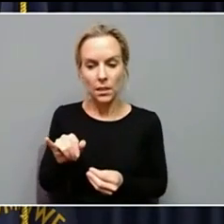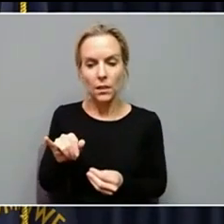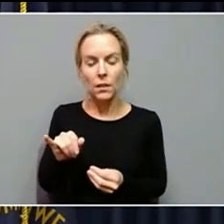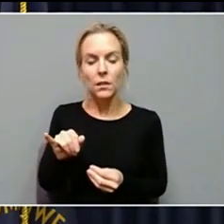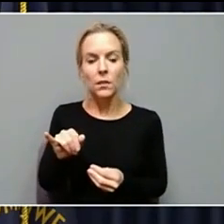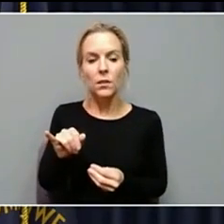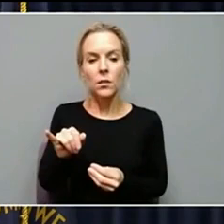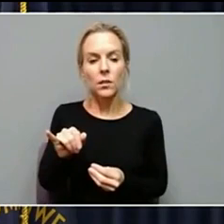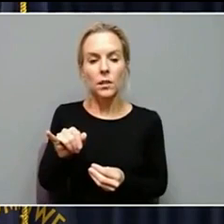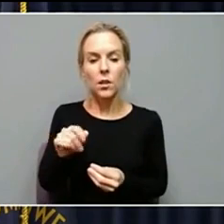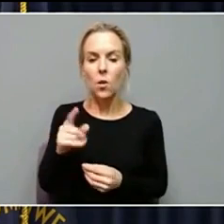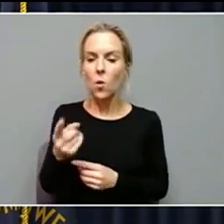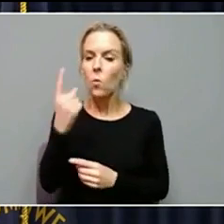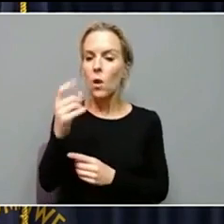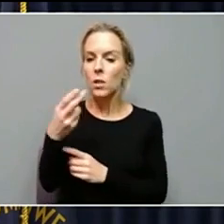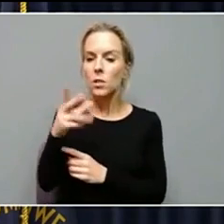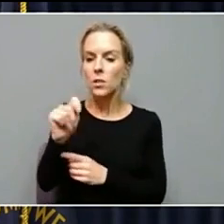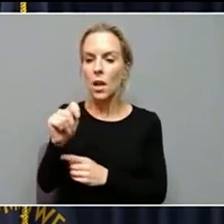hope,